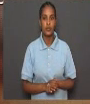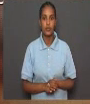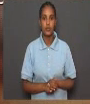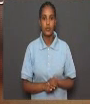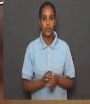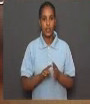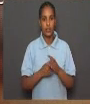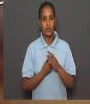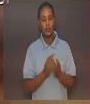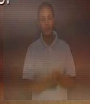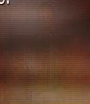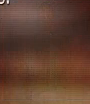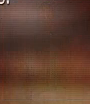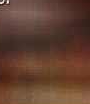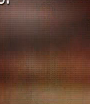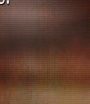Begin.